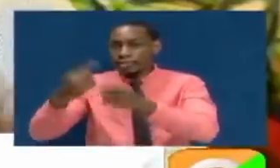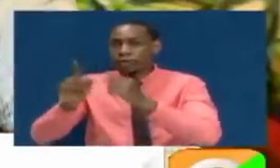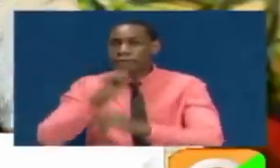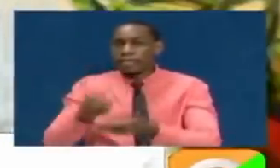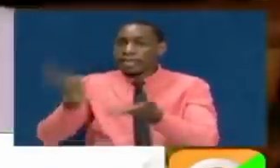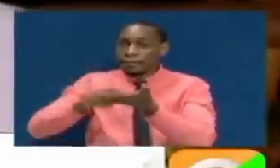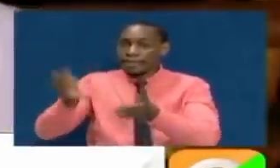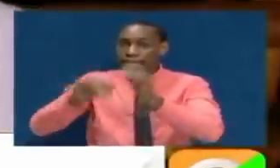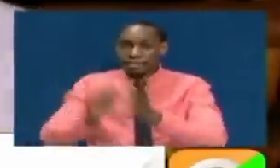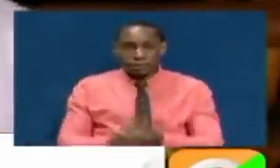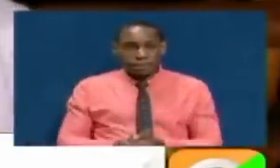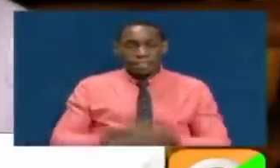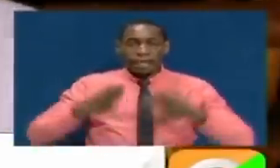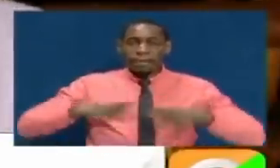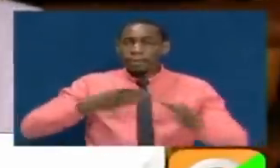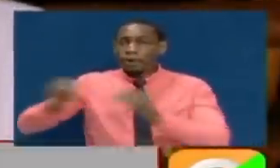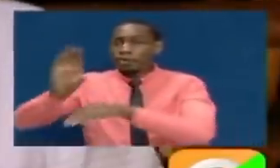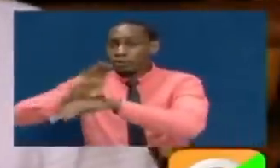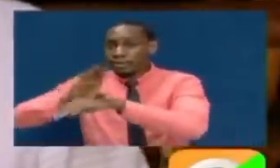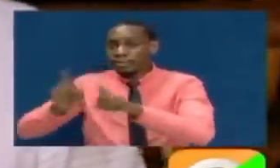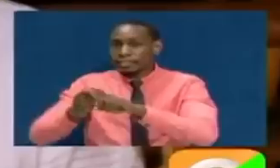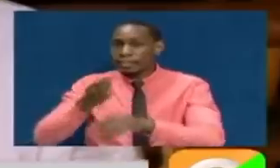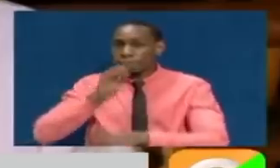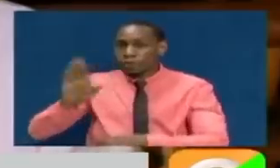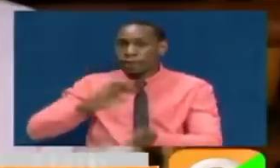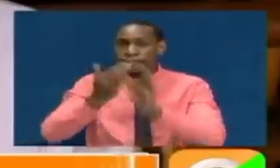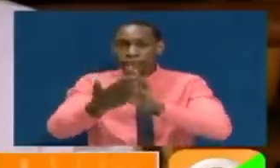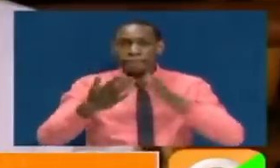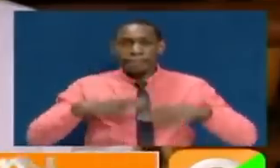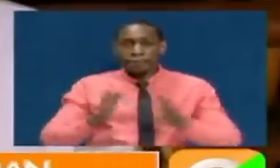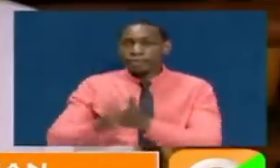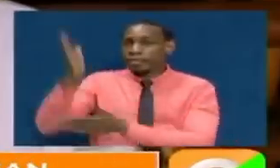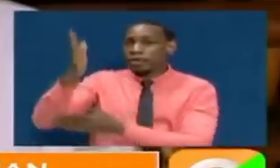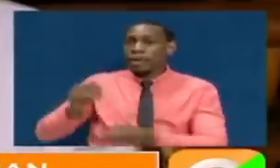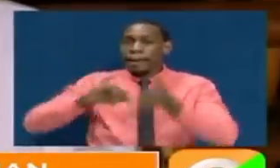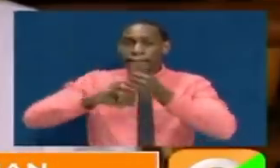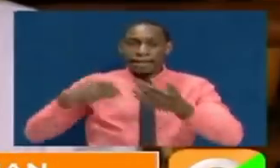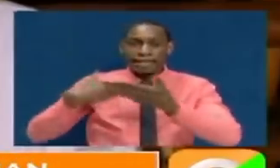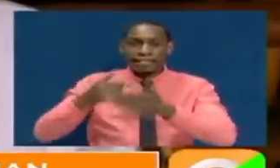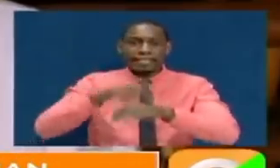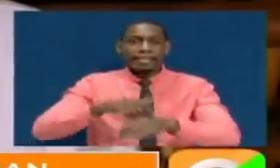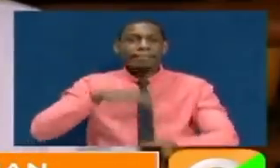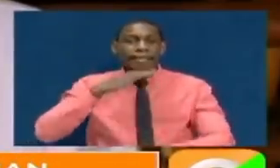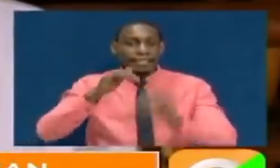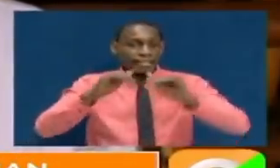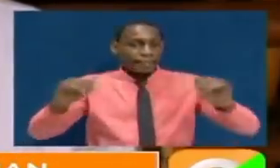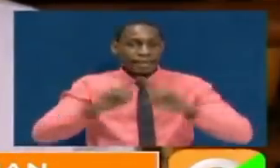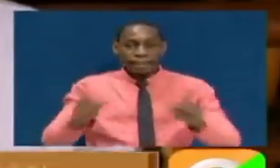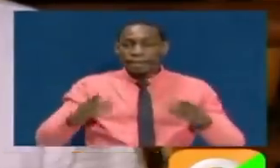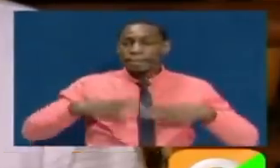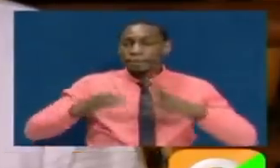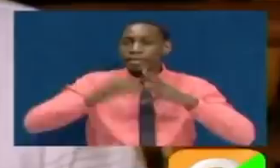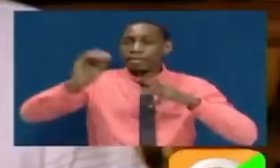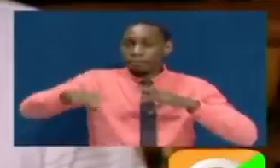to a rerun? People go to church and they swear before man and before God to get married till death do you part. But people